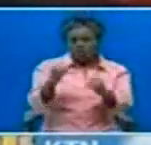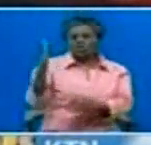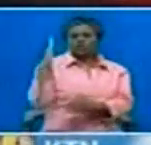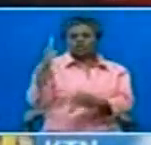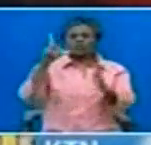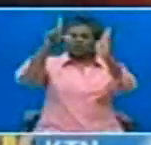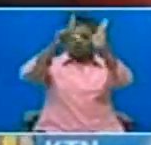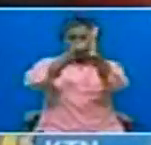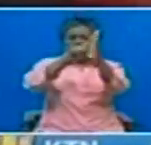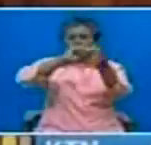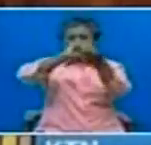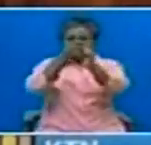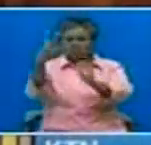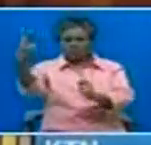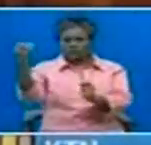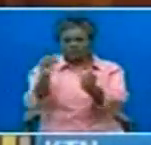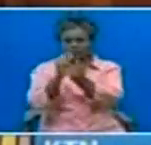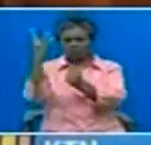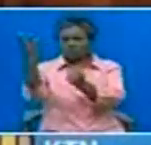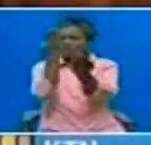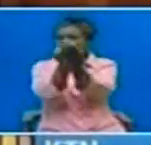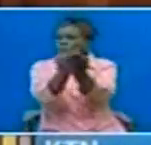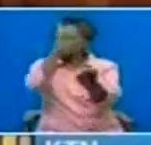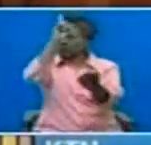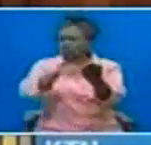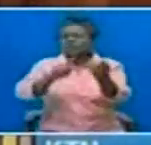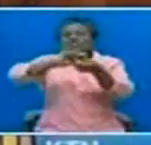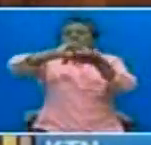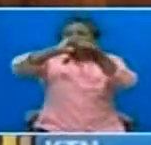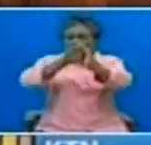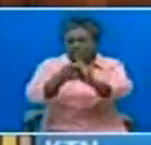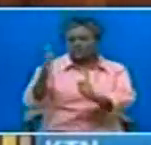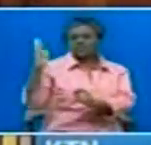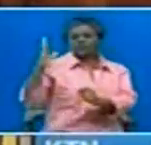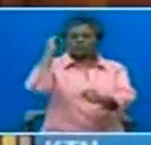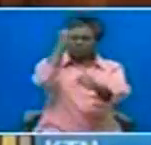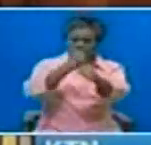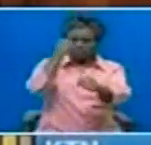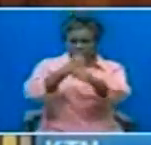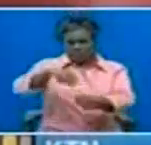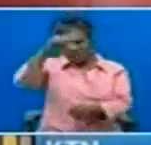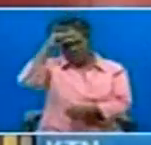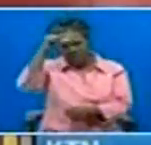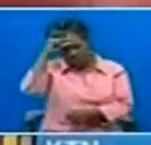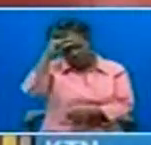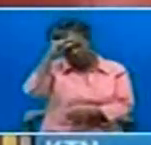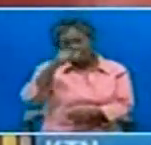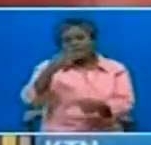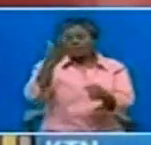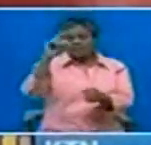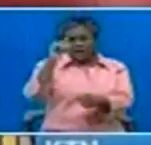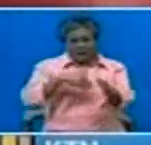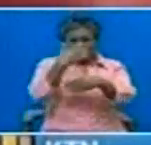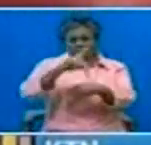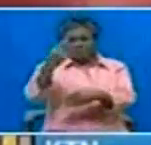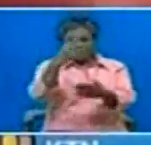Laws Amendment Bill 2014 that proposes radical changes in the security operations of the country. After a first